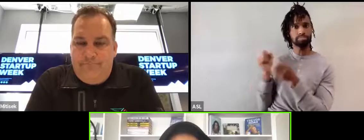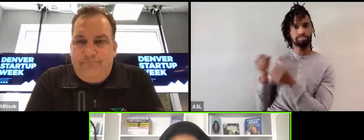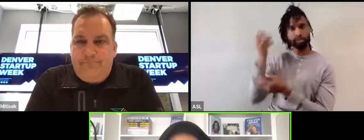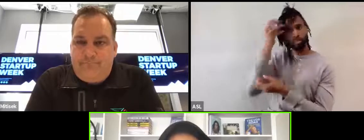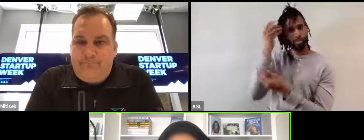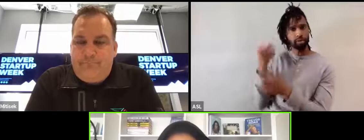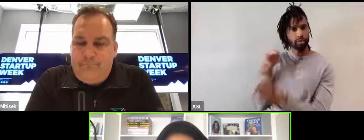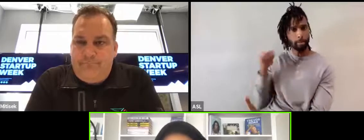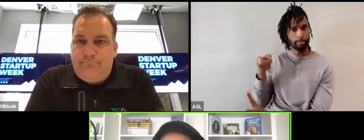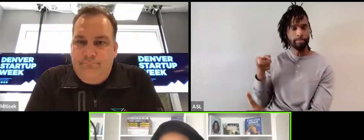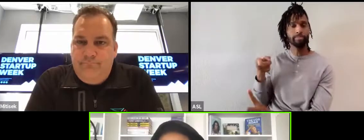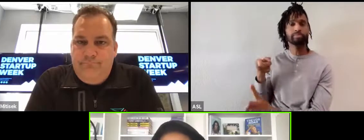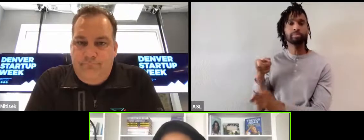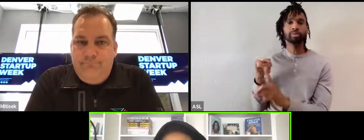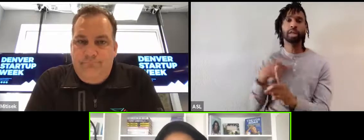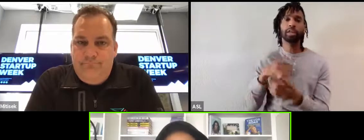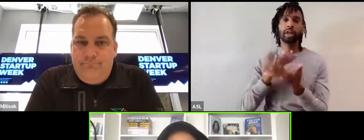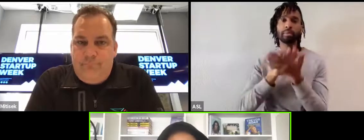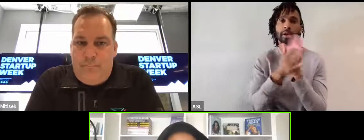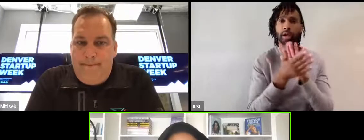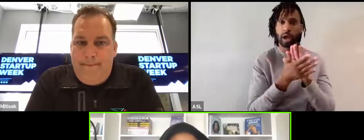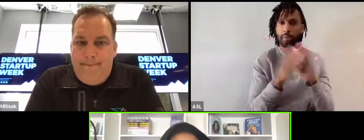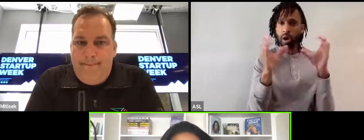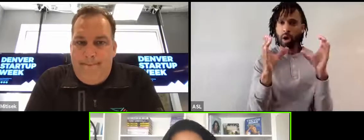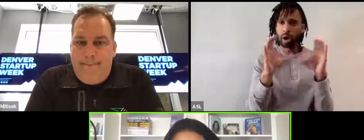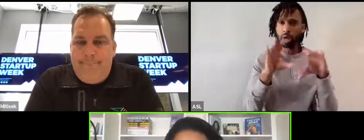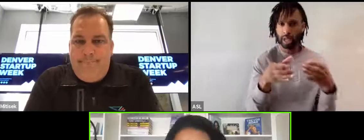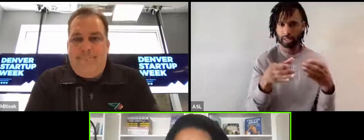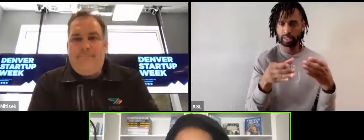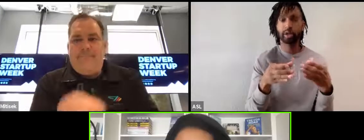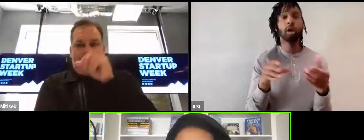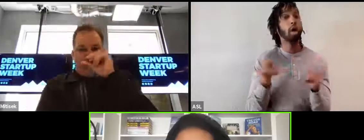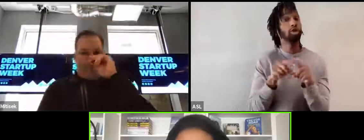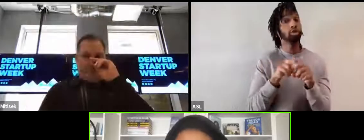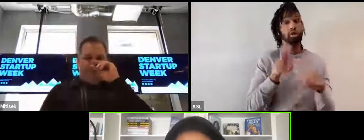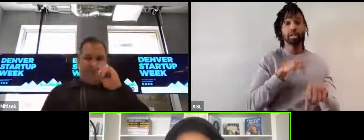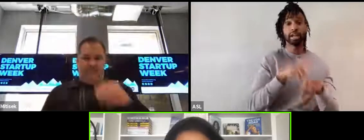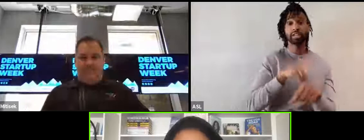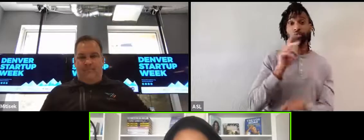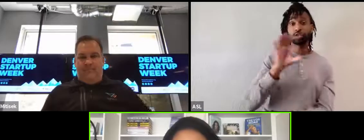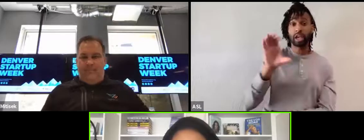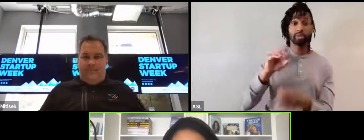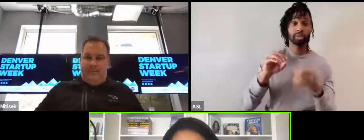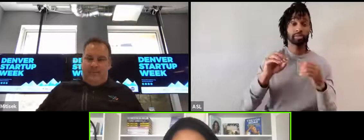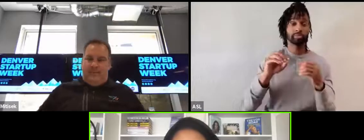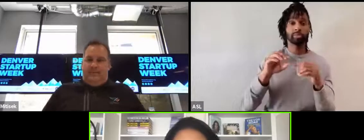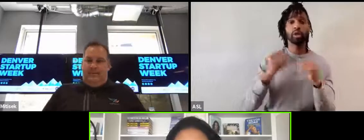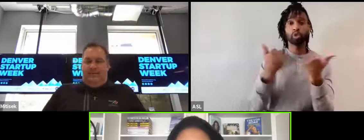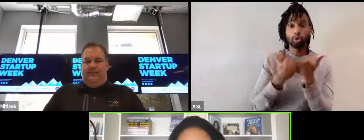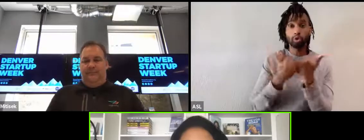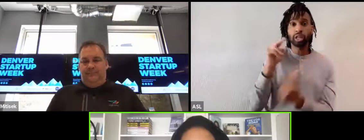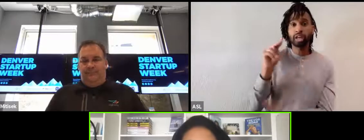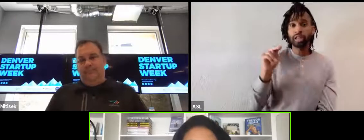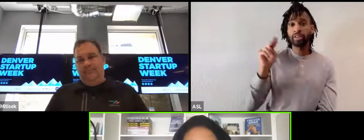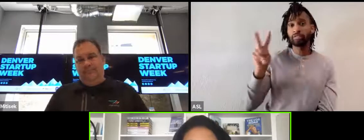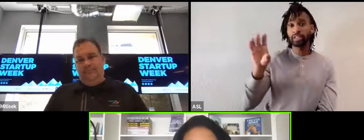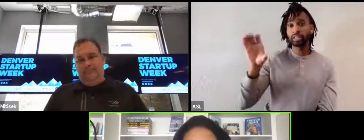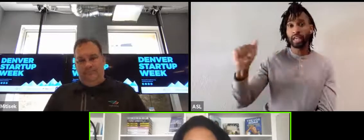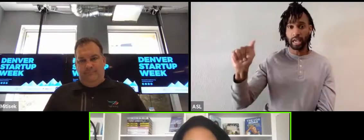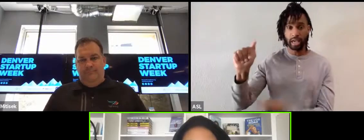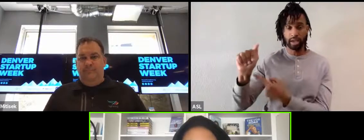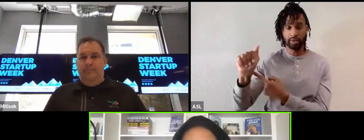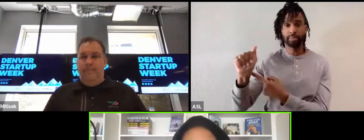And they kind of take that and turn it into a course. There's also the National Venture Capital Association, NVCA.